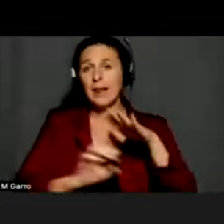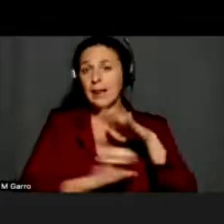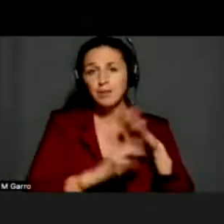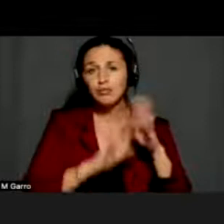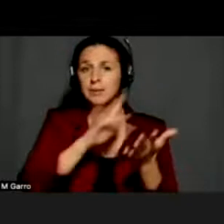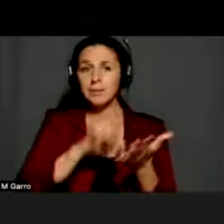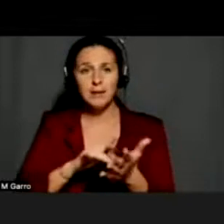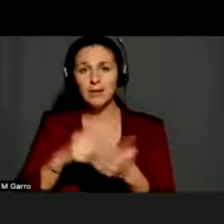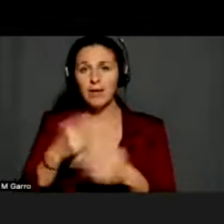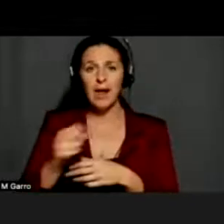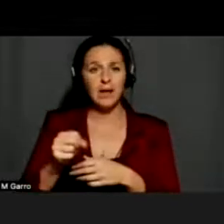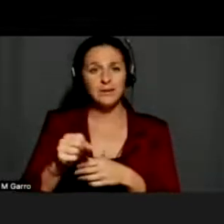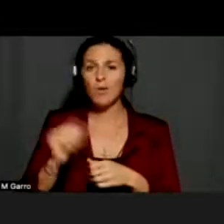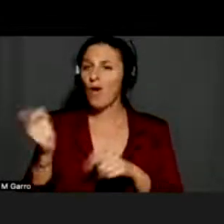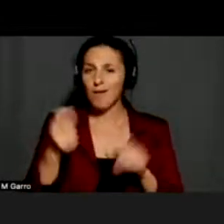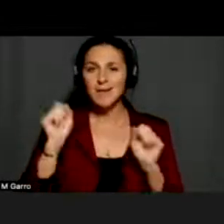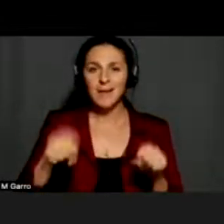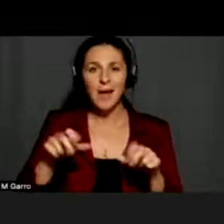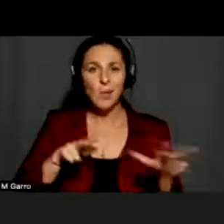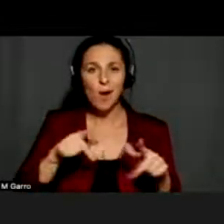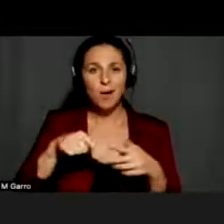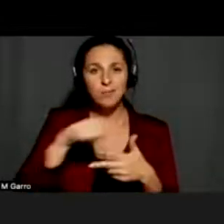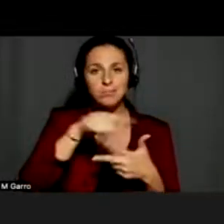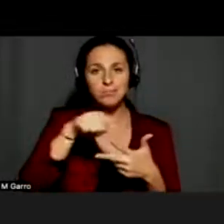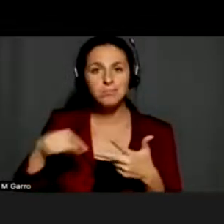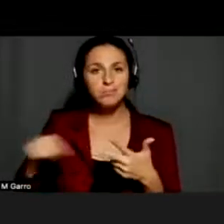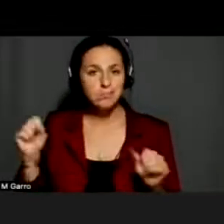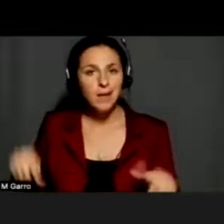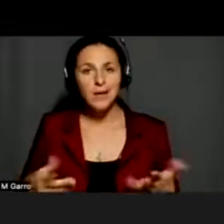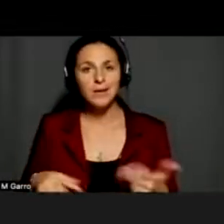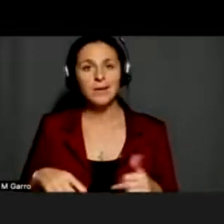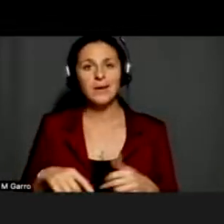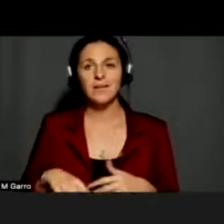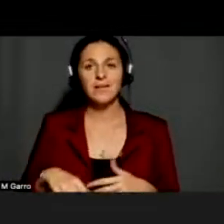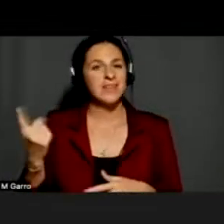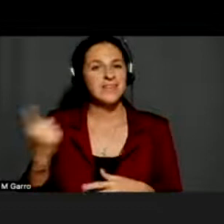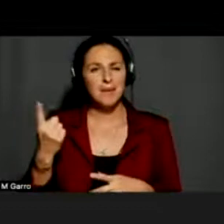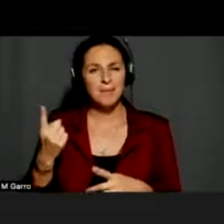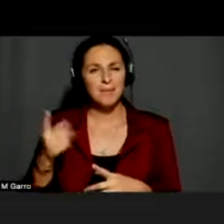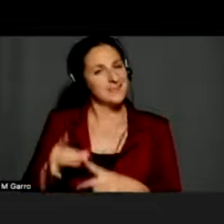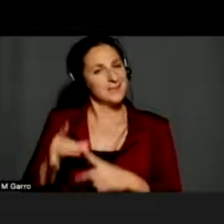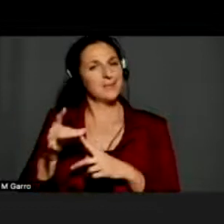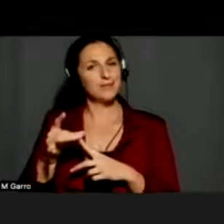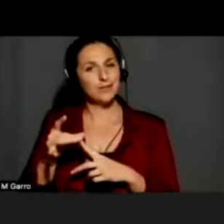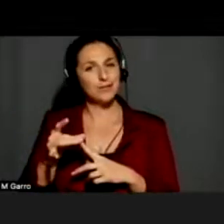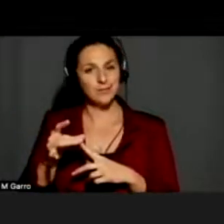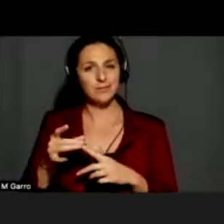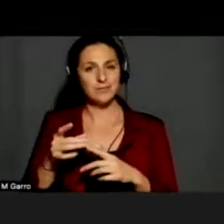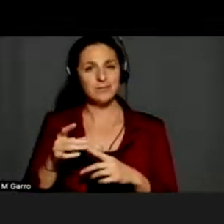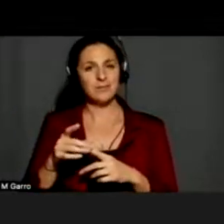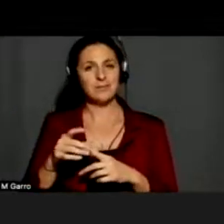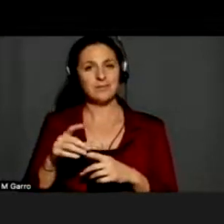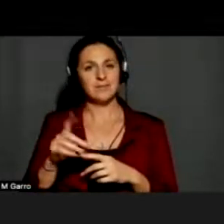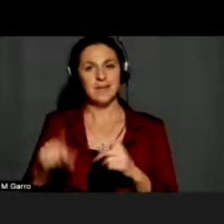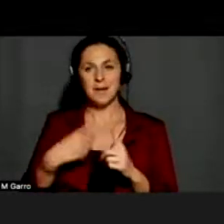were all walkable for me. And, there's just something special about being able to walk